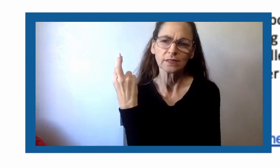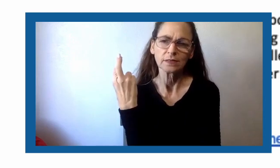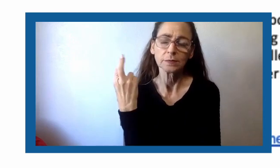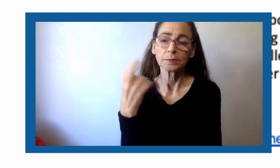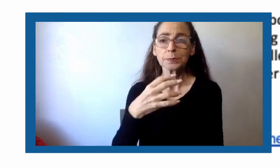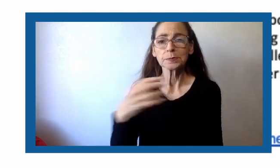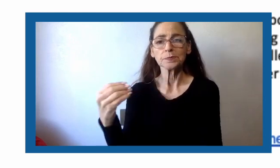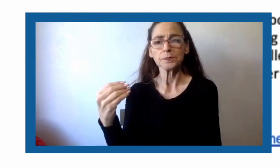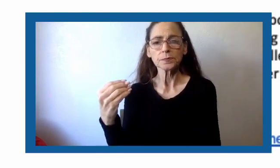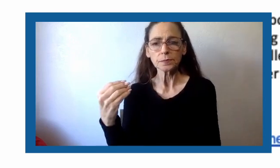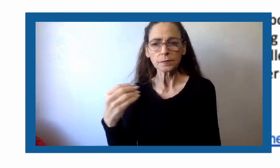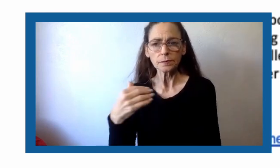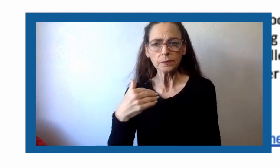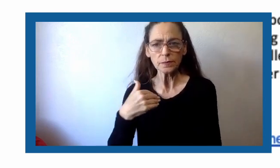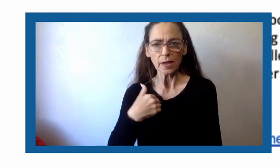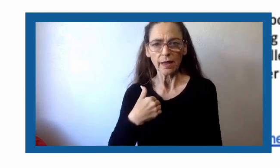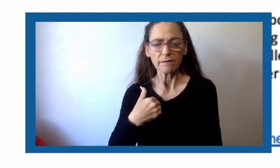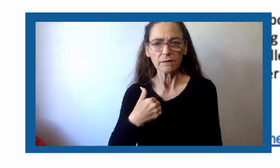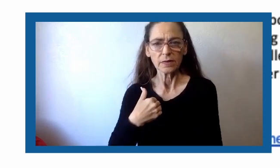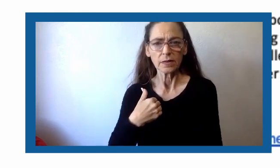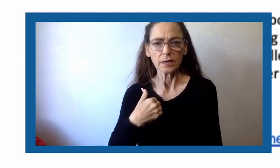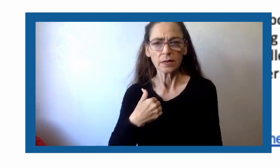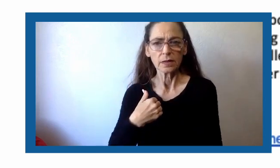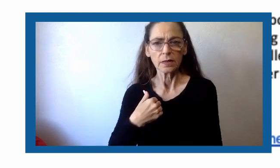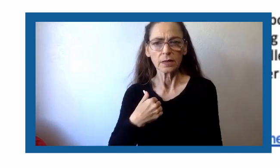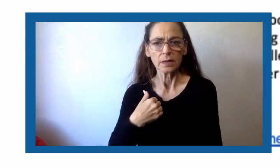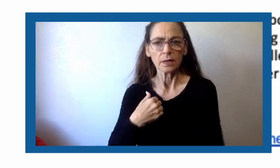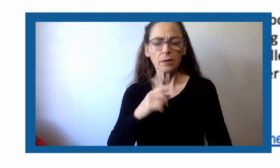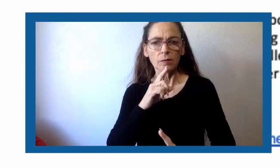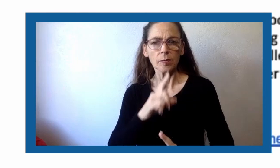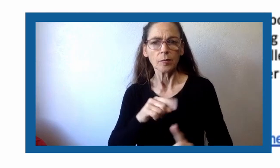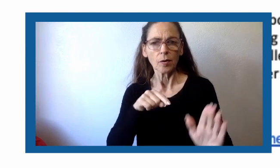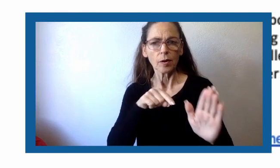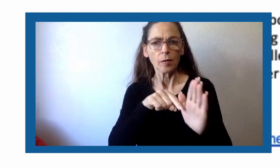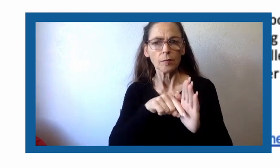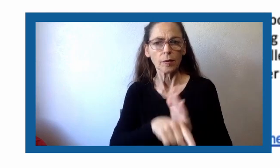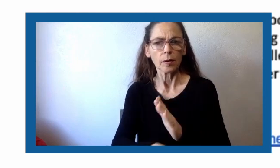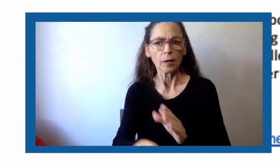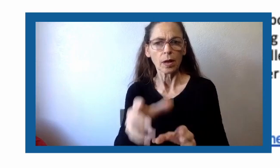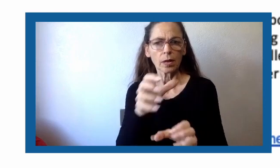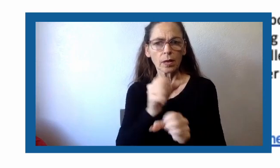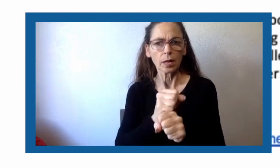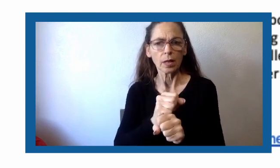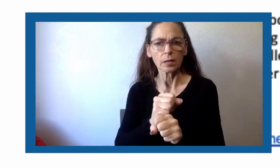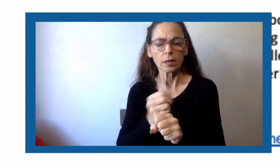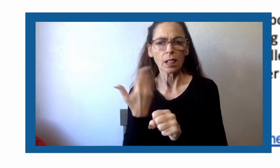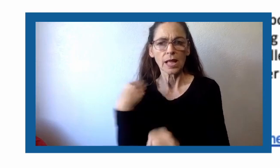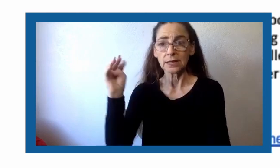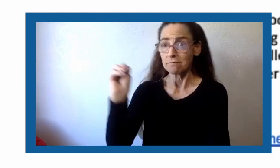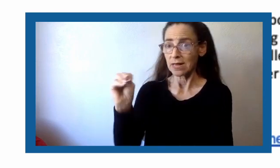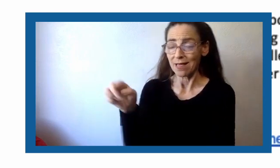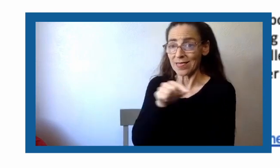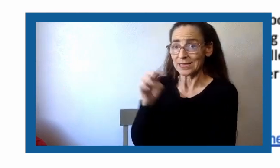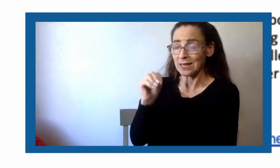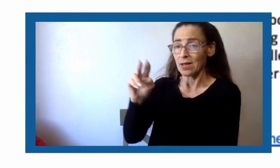And we have a report of a murder of a trans person shot and killed in Vallejo on Monday, this Monday,